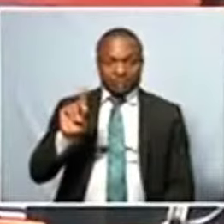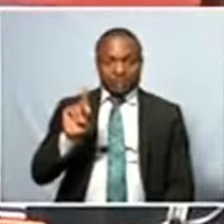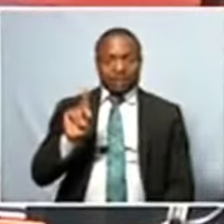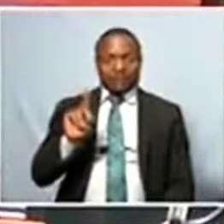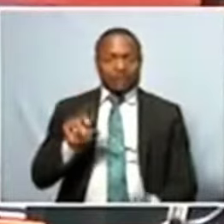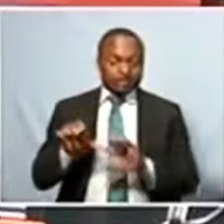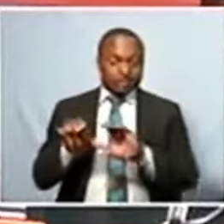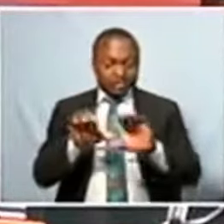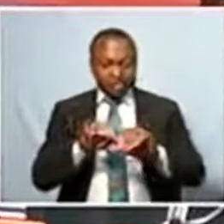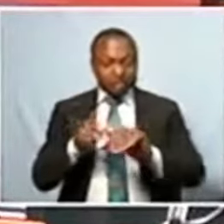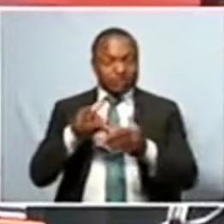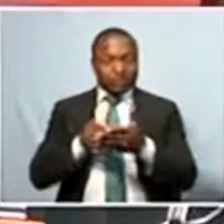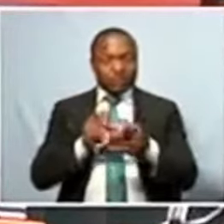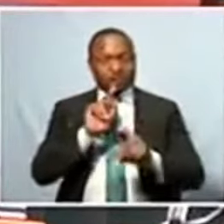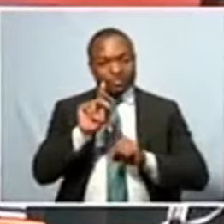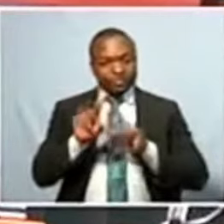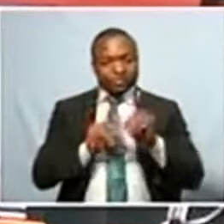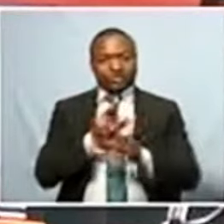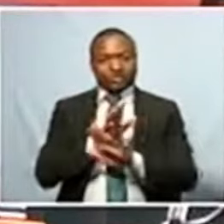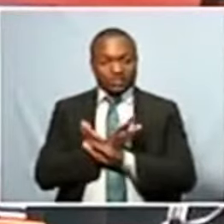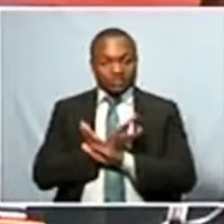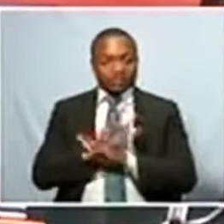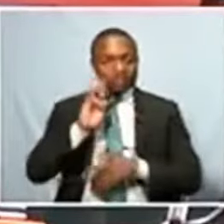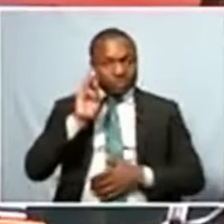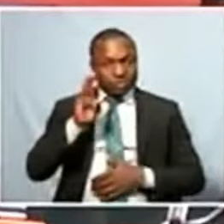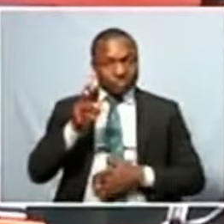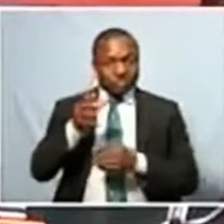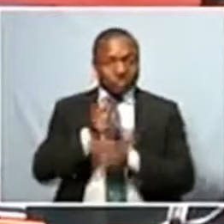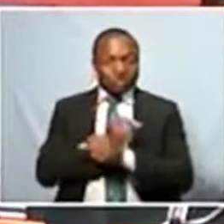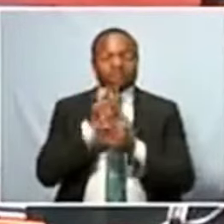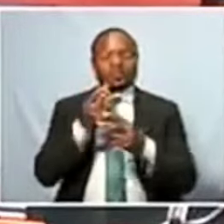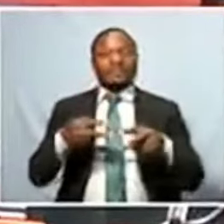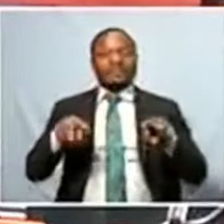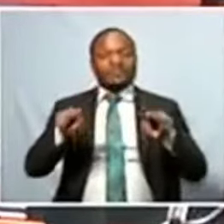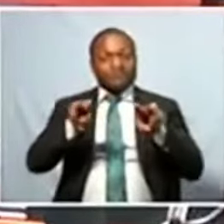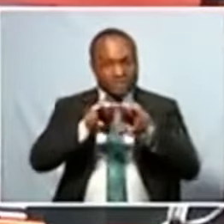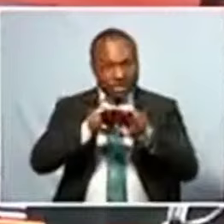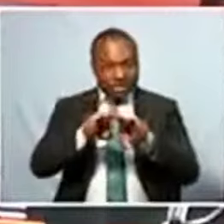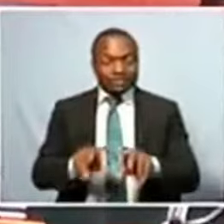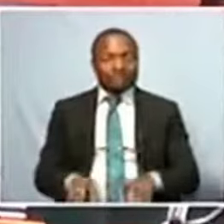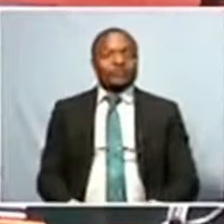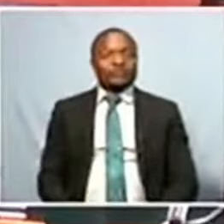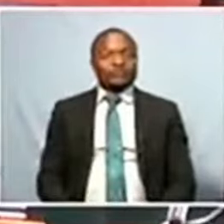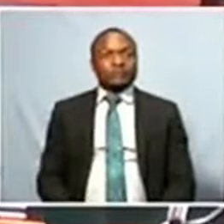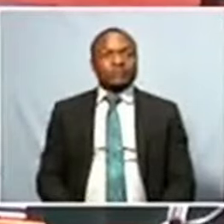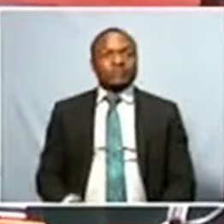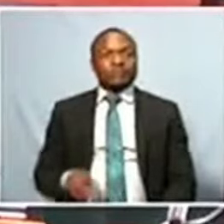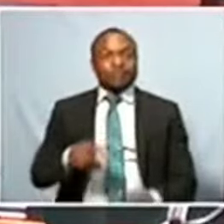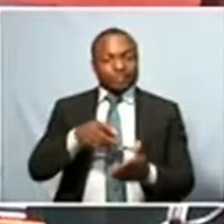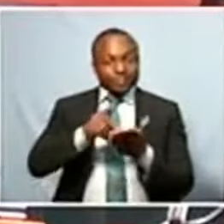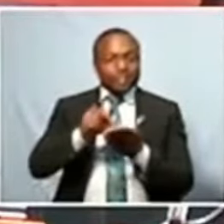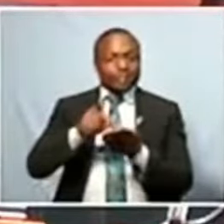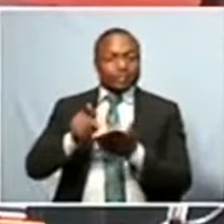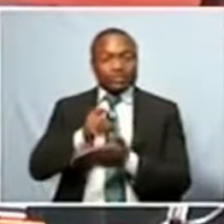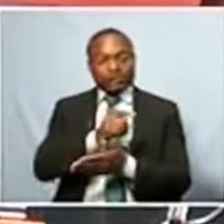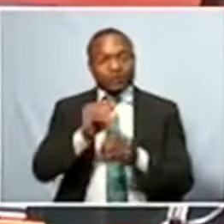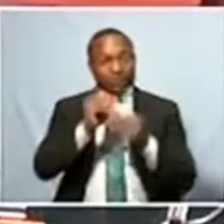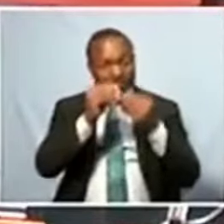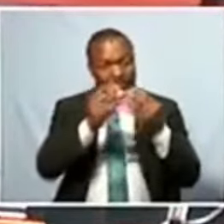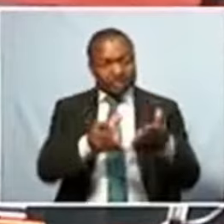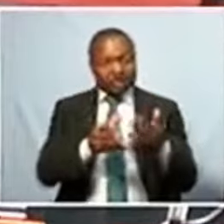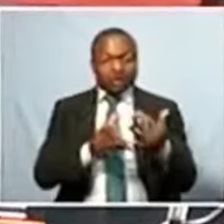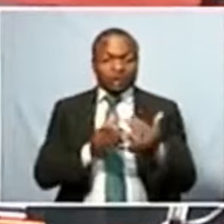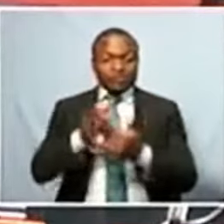then the Zambian people will begin to derive value from the payments that they are offering them